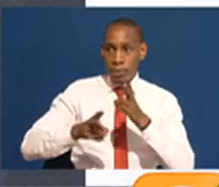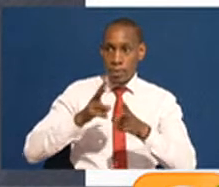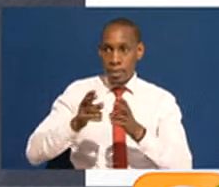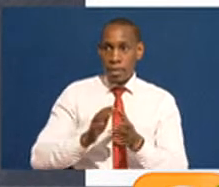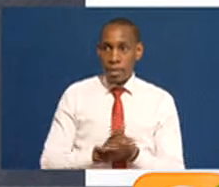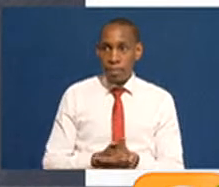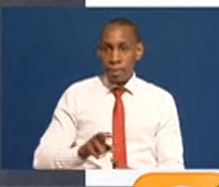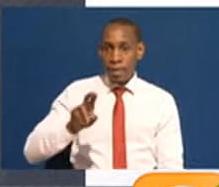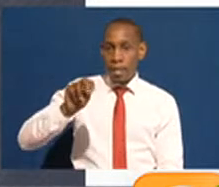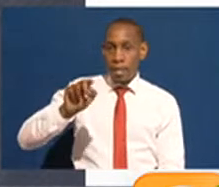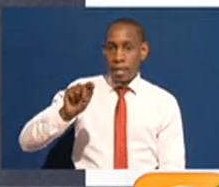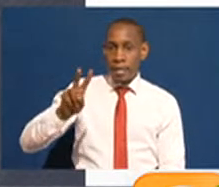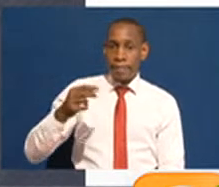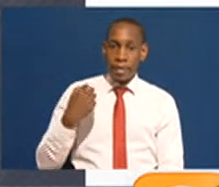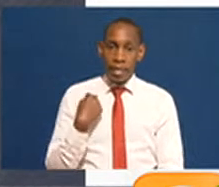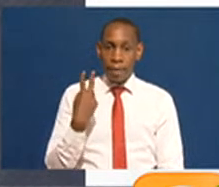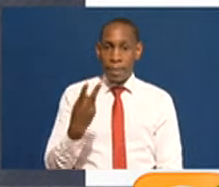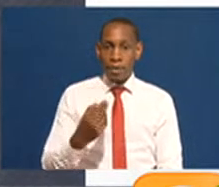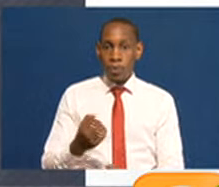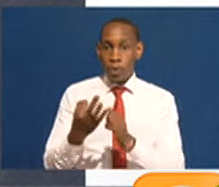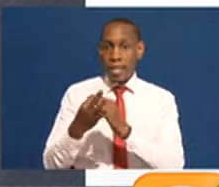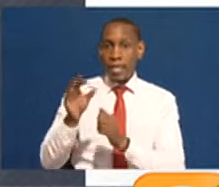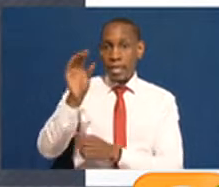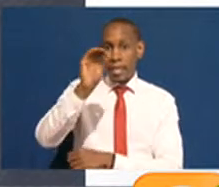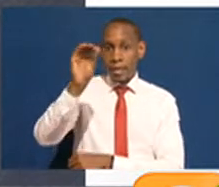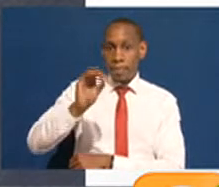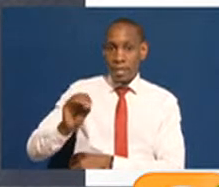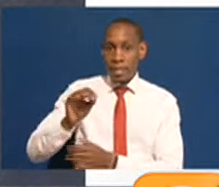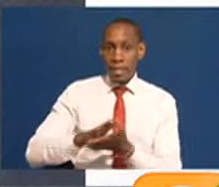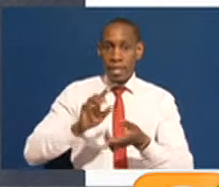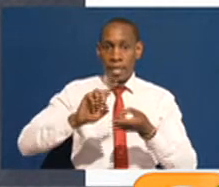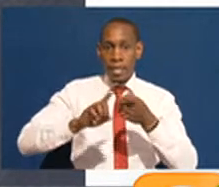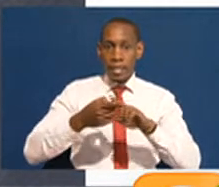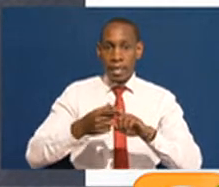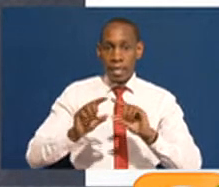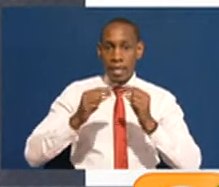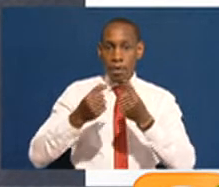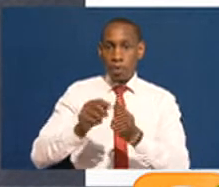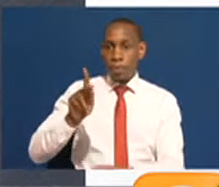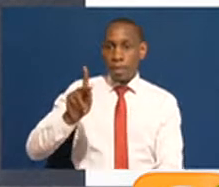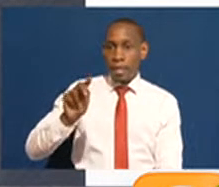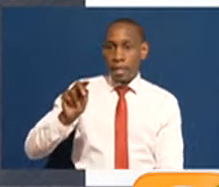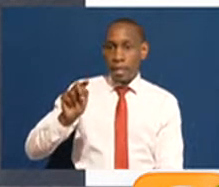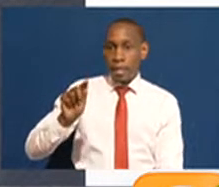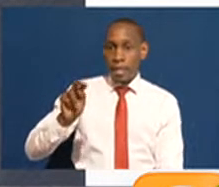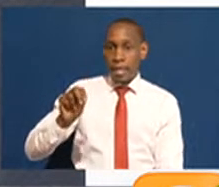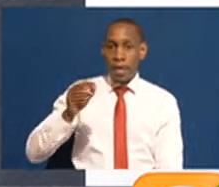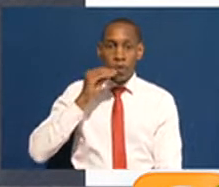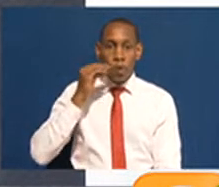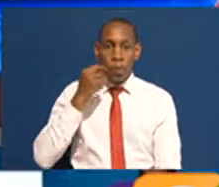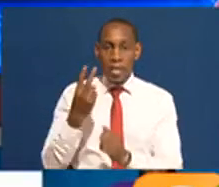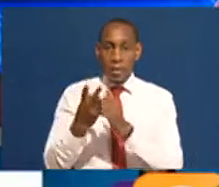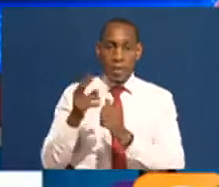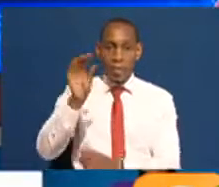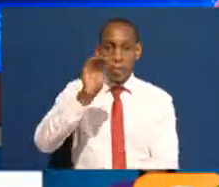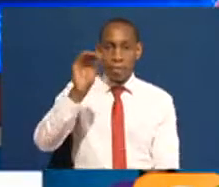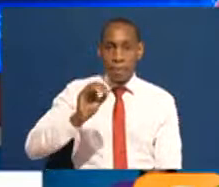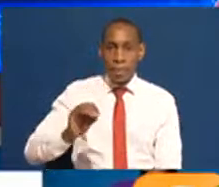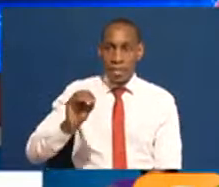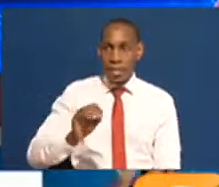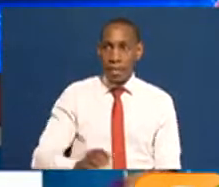2022. NTV was placed second at 13% and Standard Group's KTN Home at 12%.